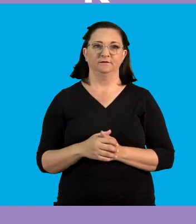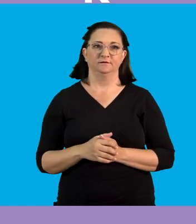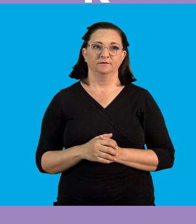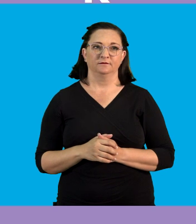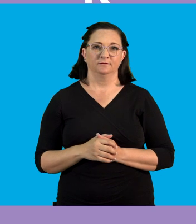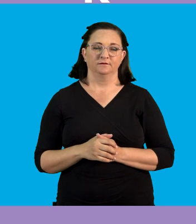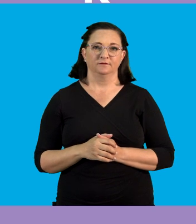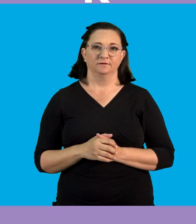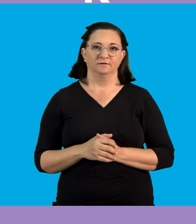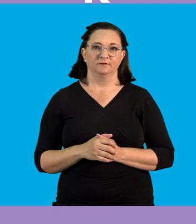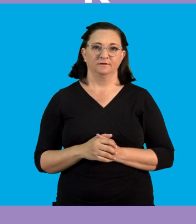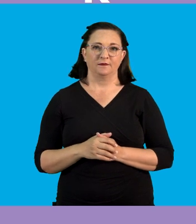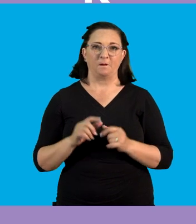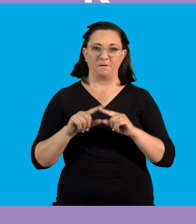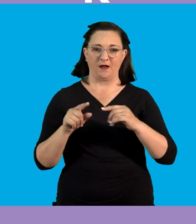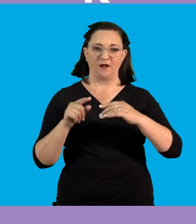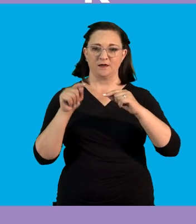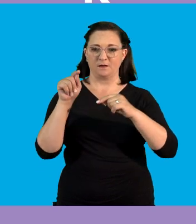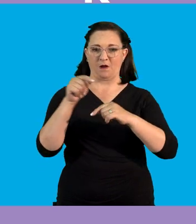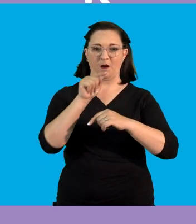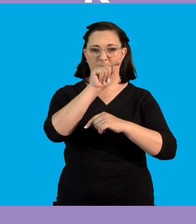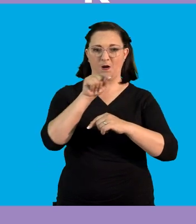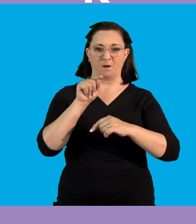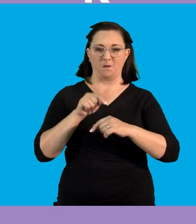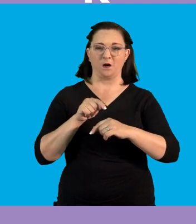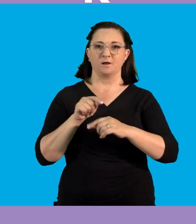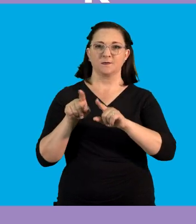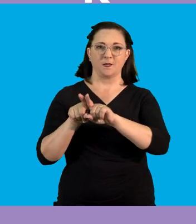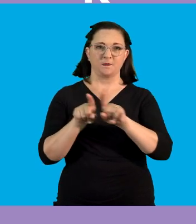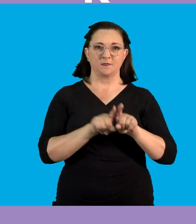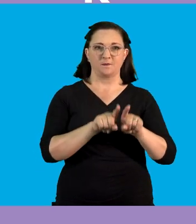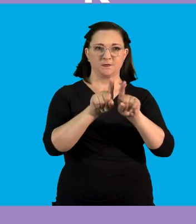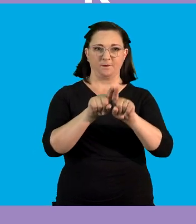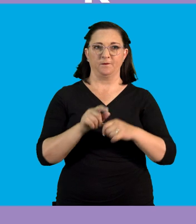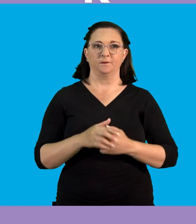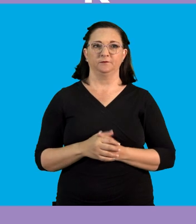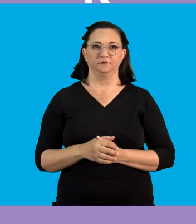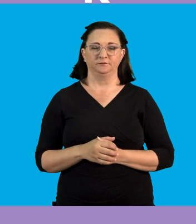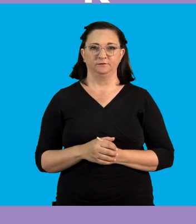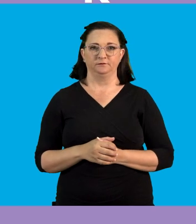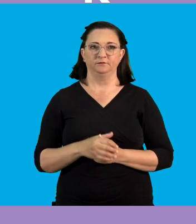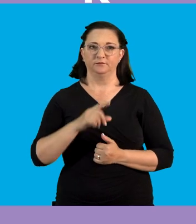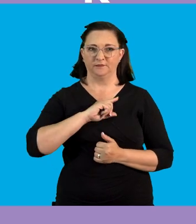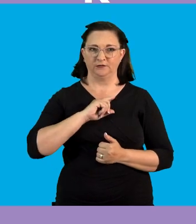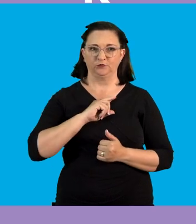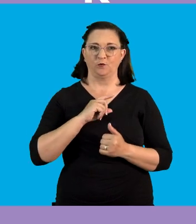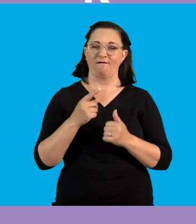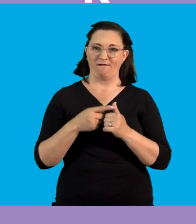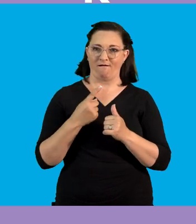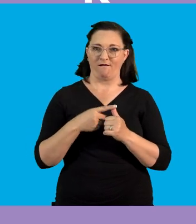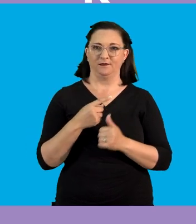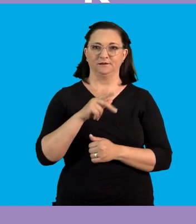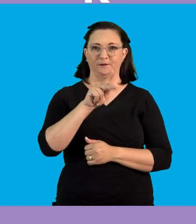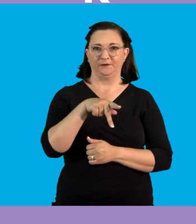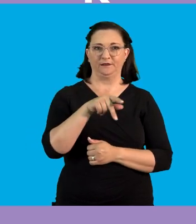it. Triangle PST has 3 markings that prove that these are equal sides. Therefore, our answer there would